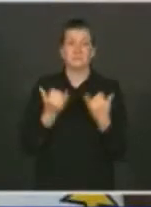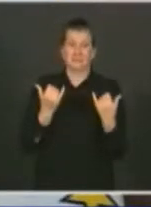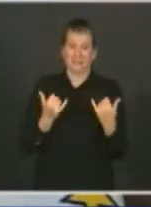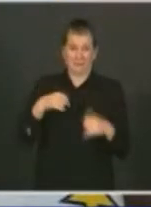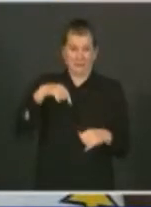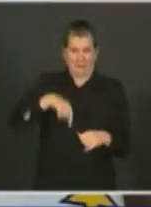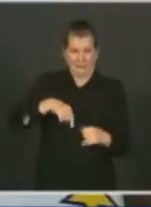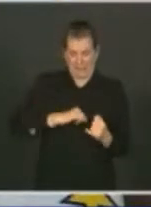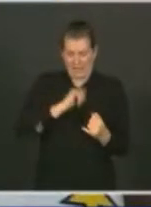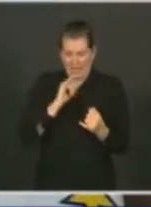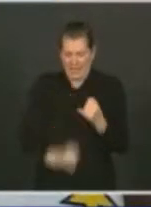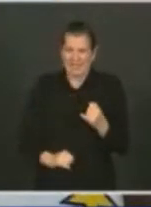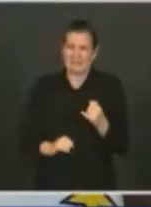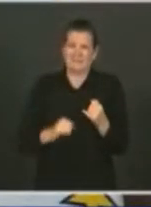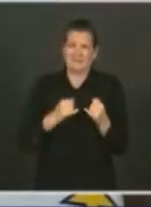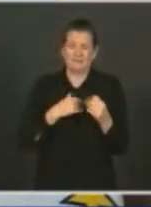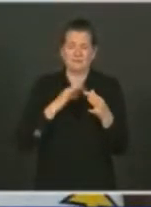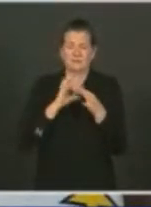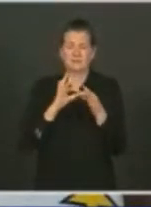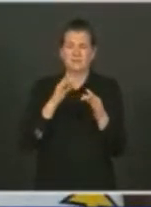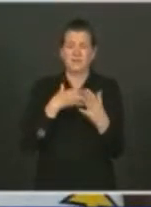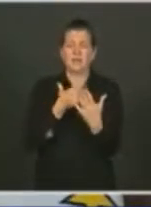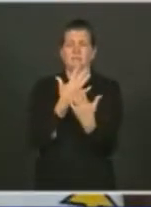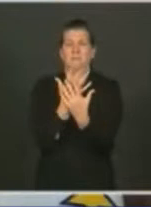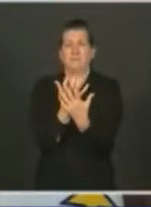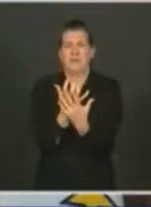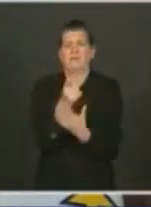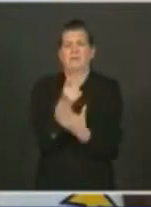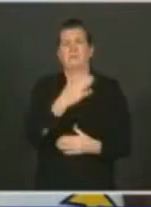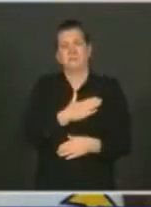pleading with the people of Rhode Island